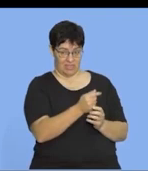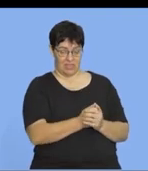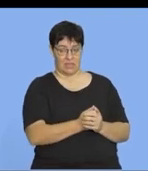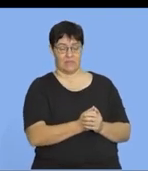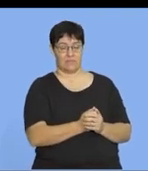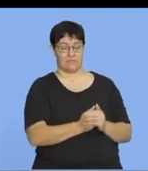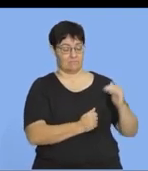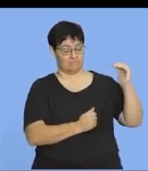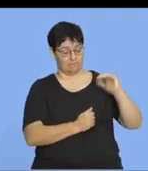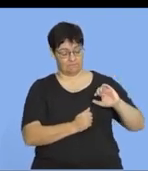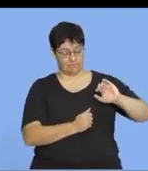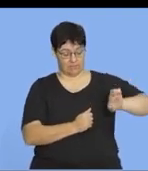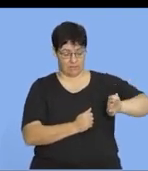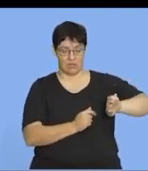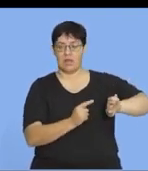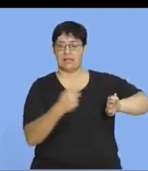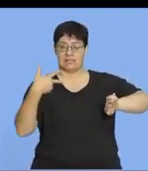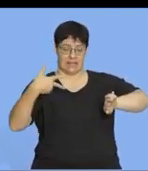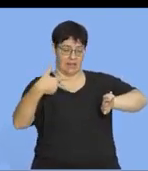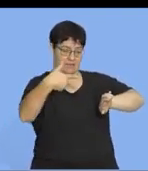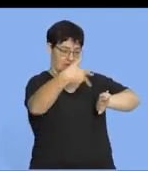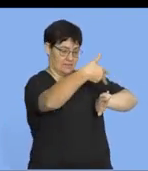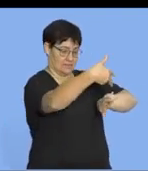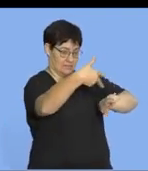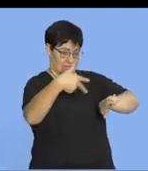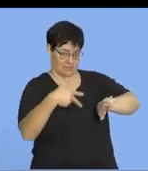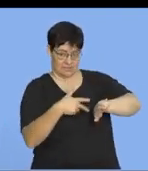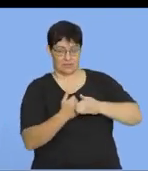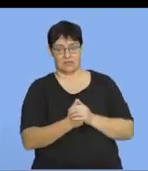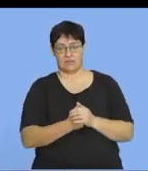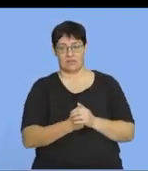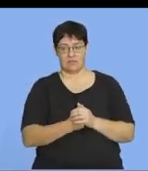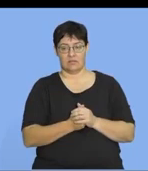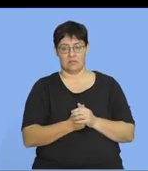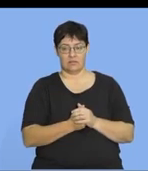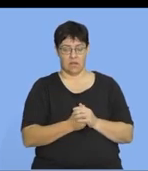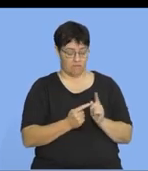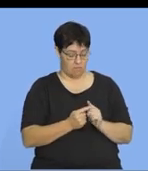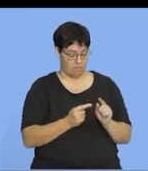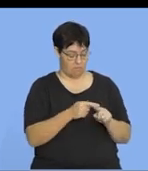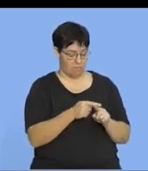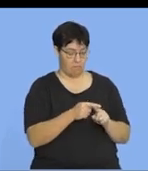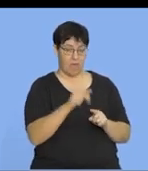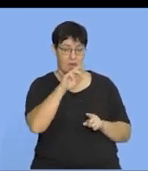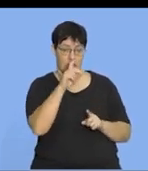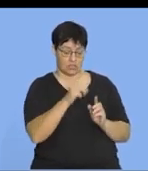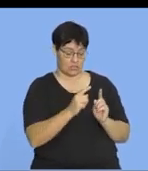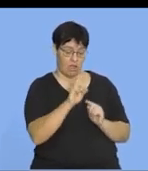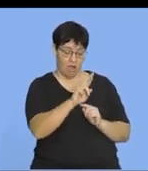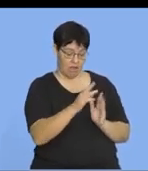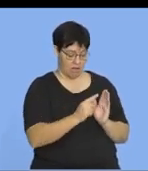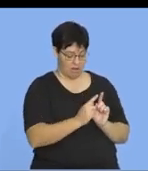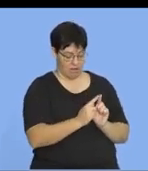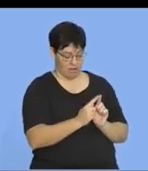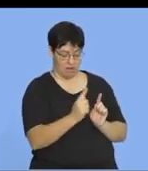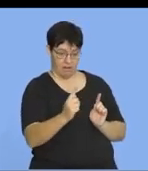here, and the satellite's here. The radius of the Earth is to here. That's